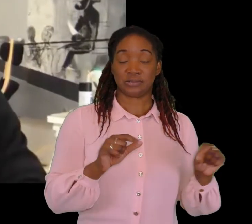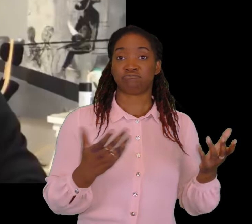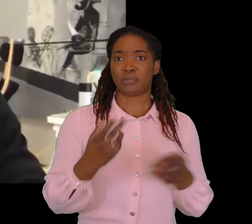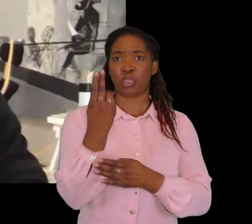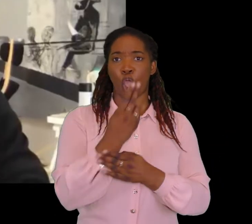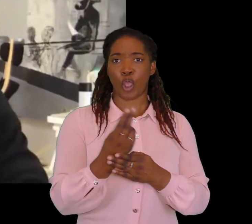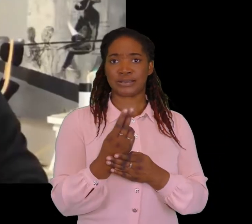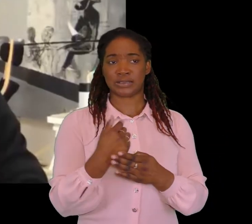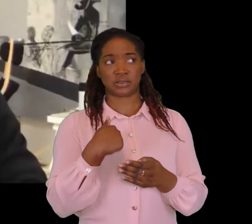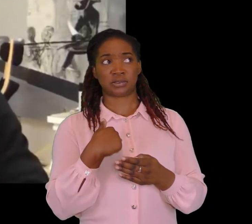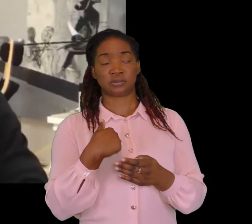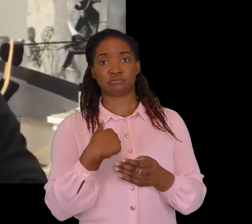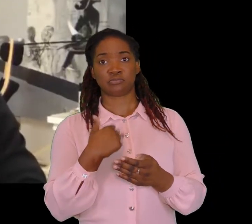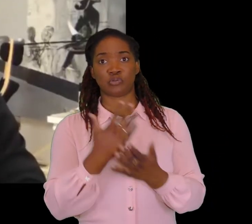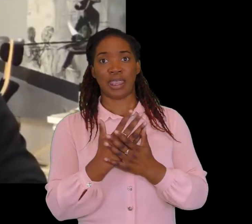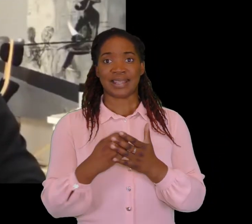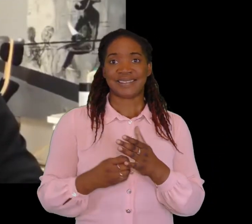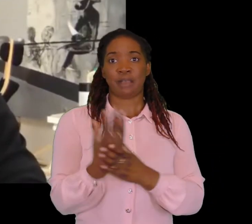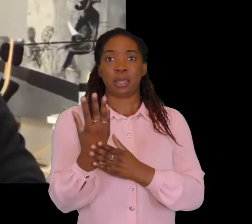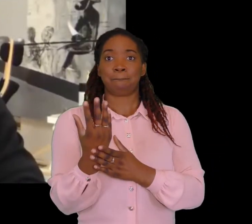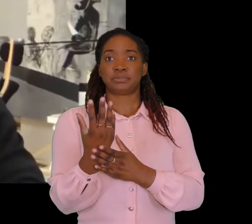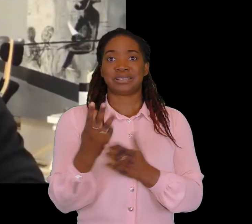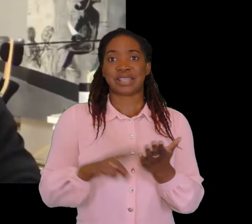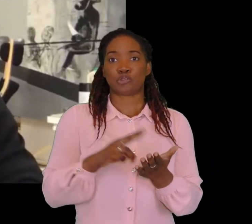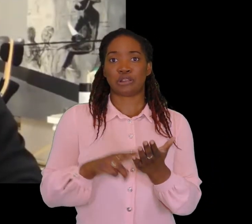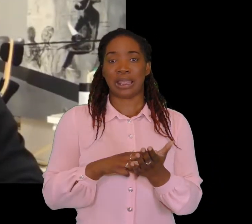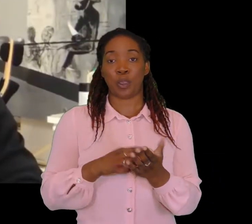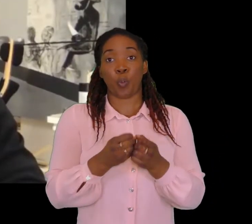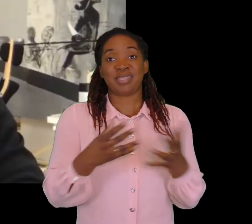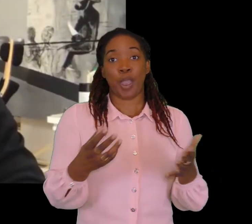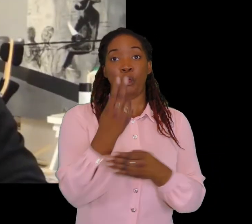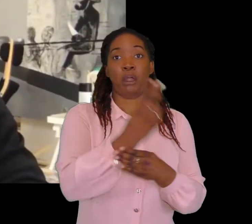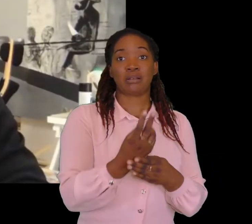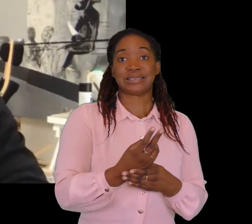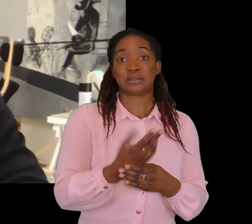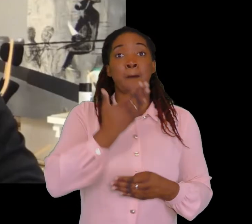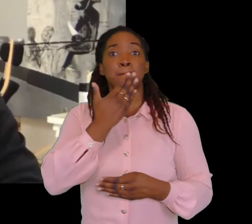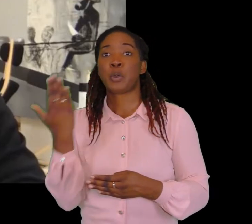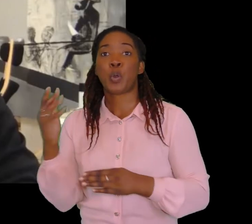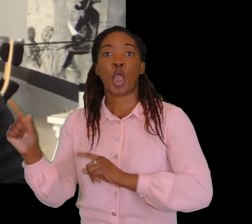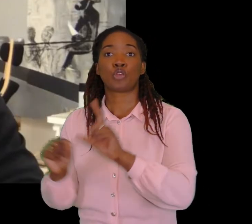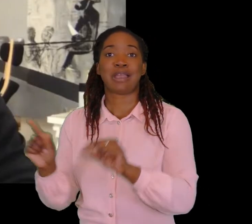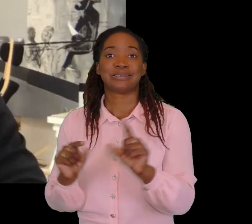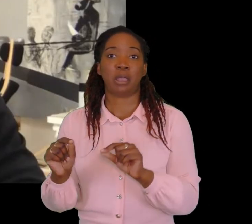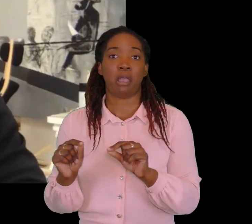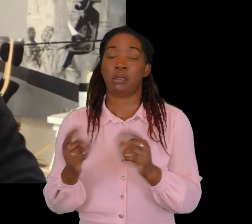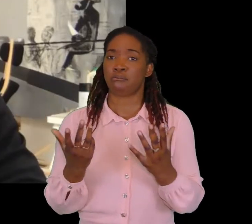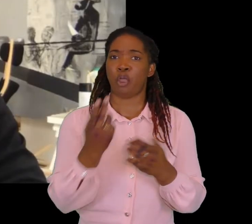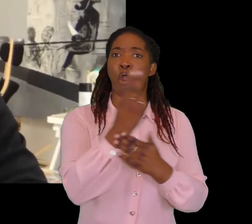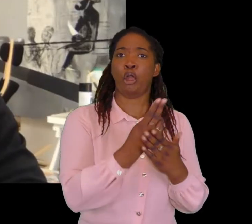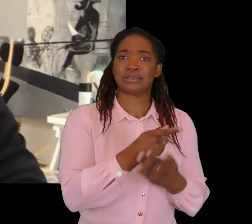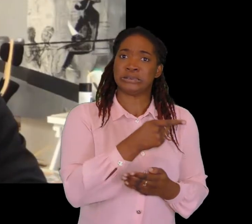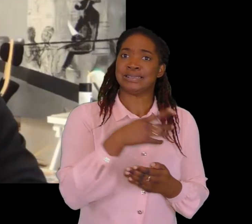artists who originated it. Without the artists, there would be no curating. I'm probably correct to say that. So artists have a